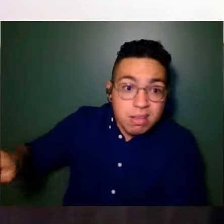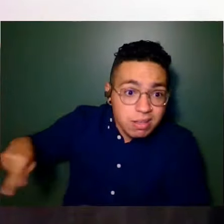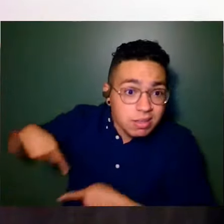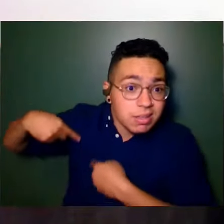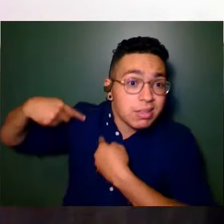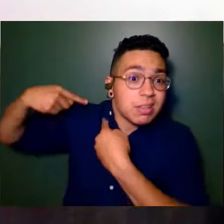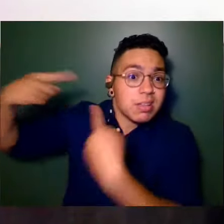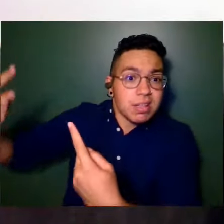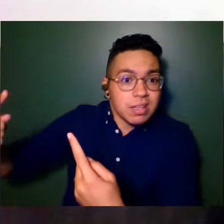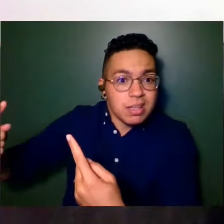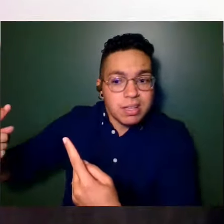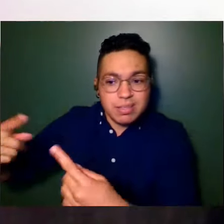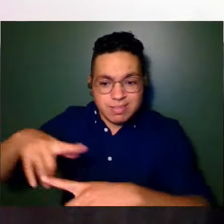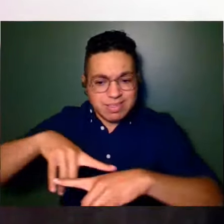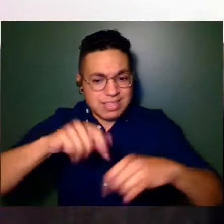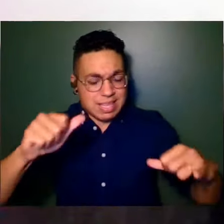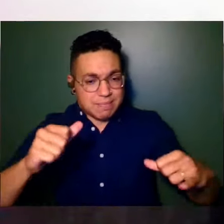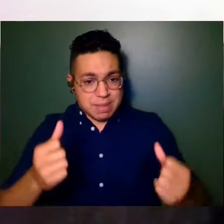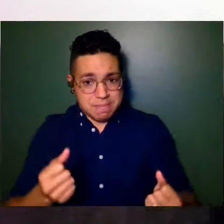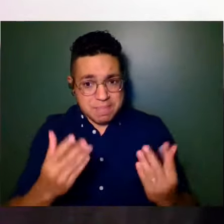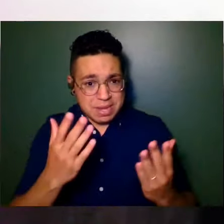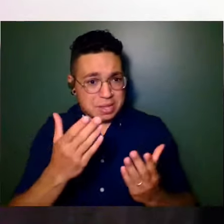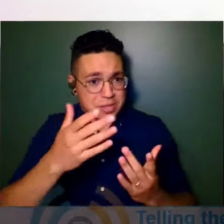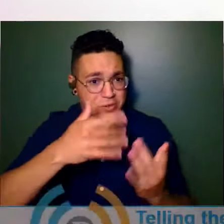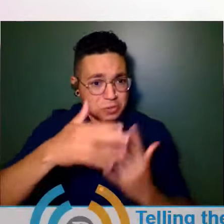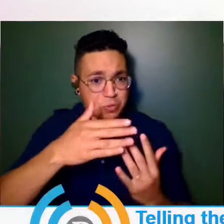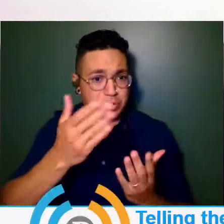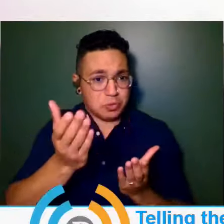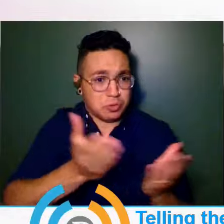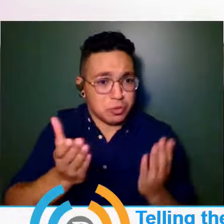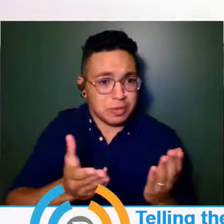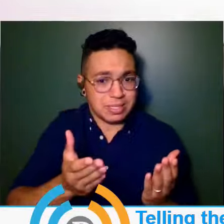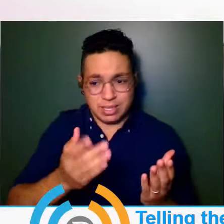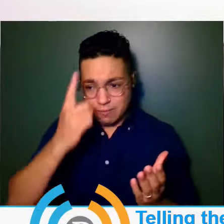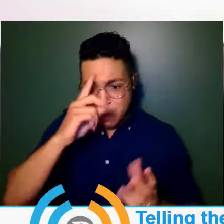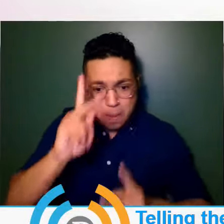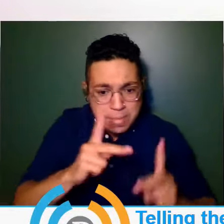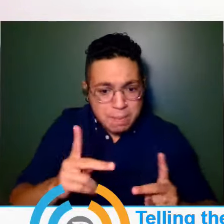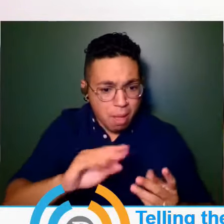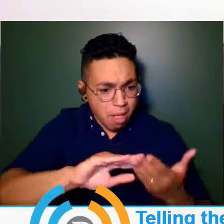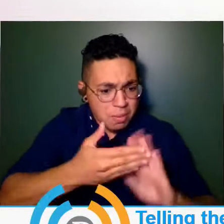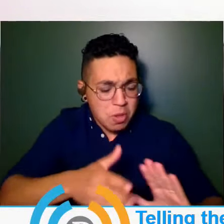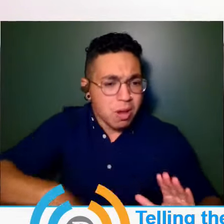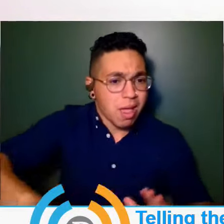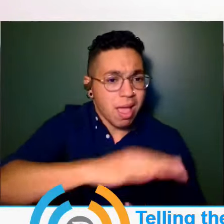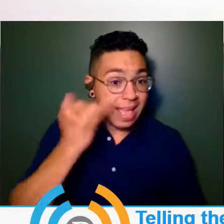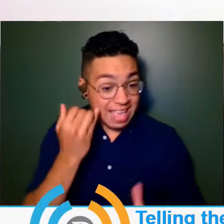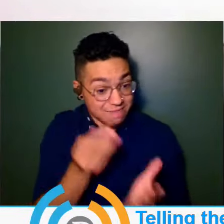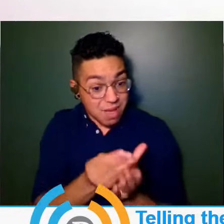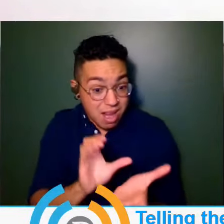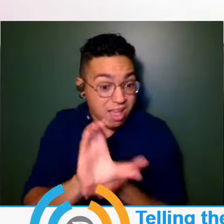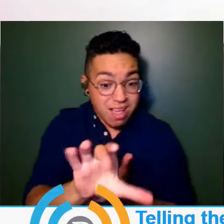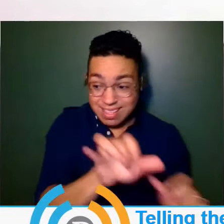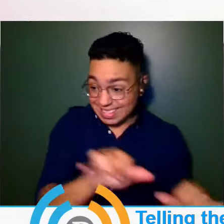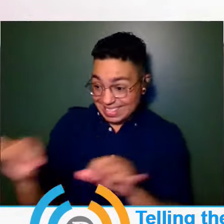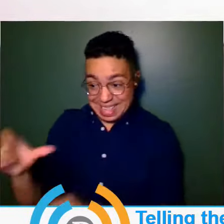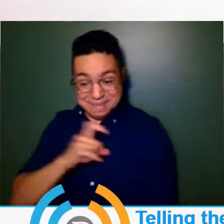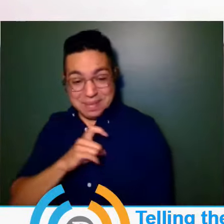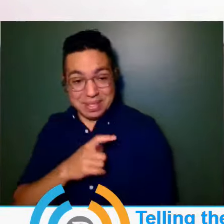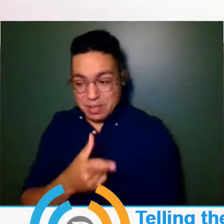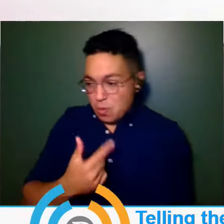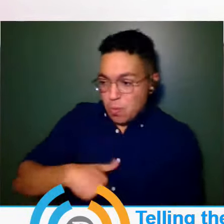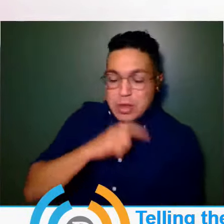while a lot of our social services that if they were fully funded, like our folks wouldn't even have to